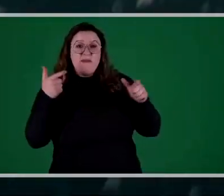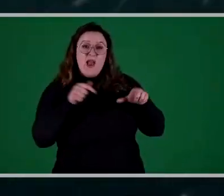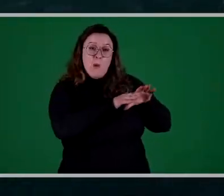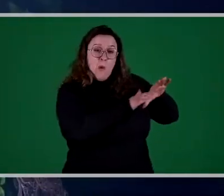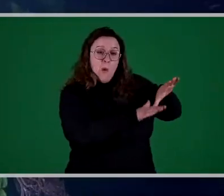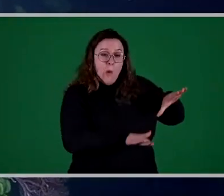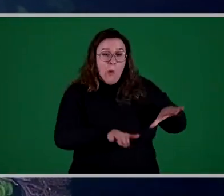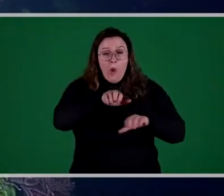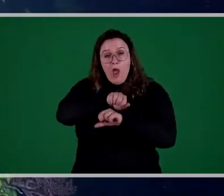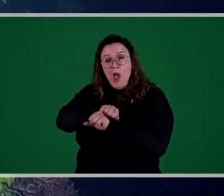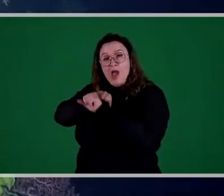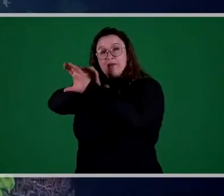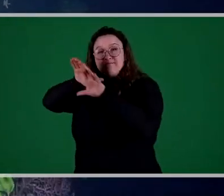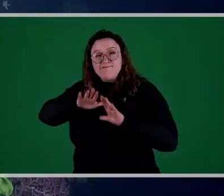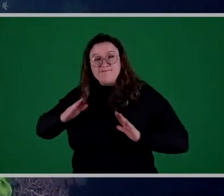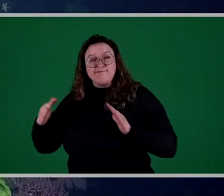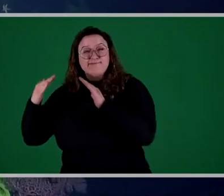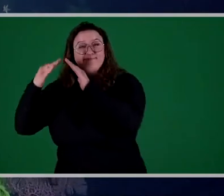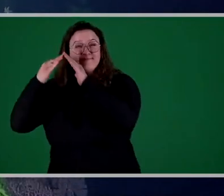mountain.